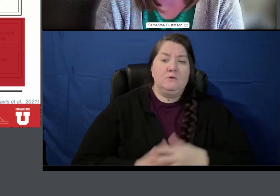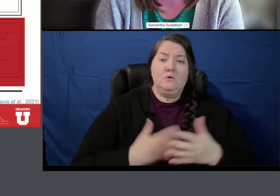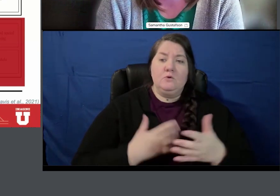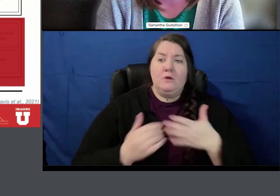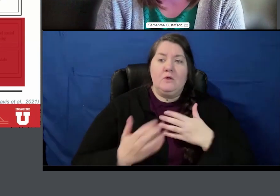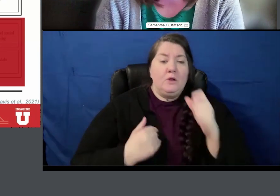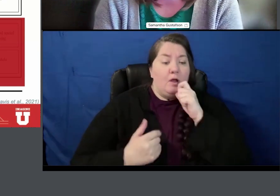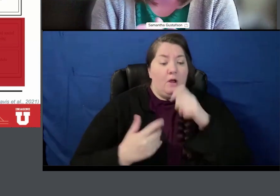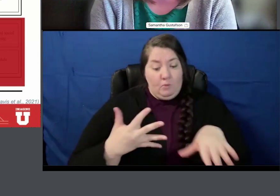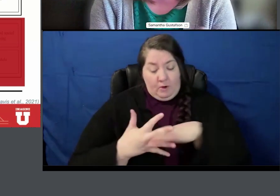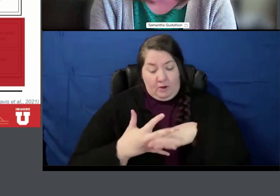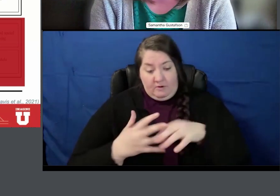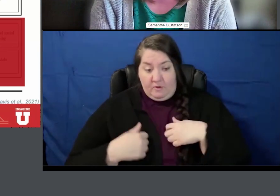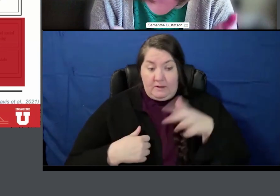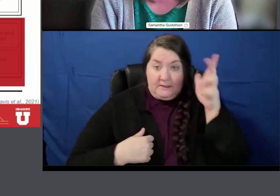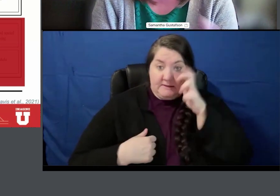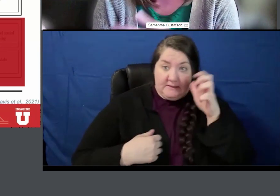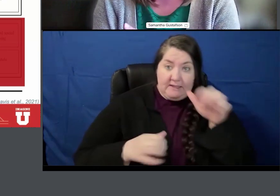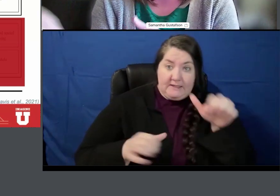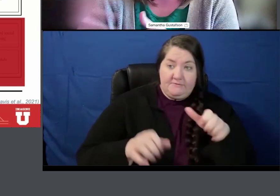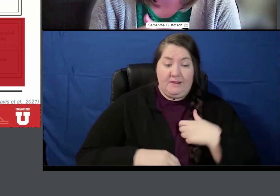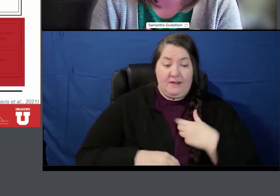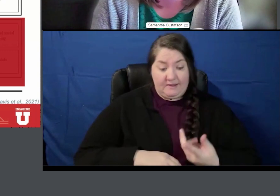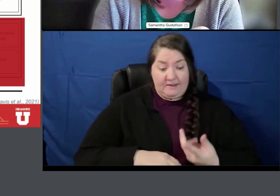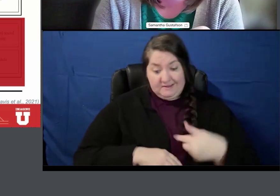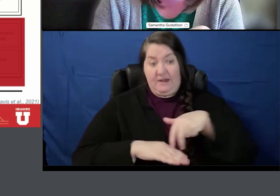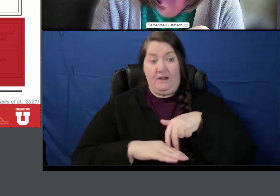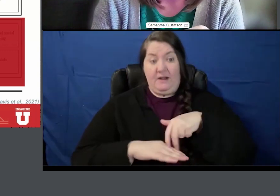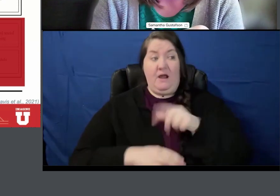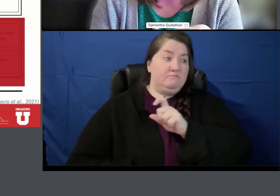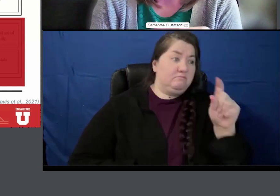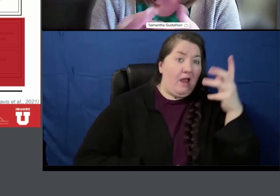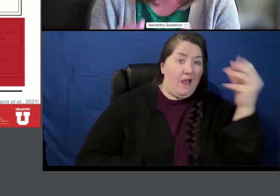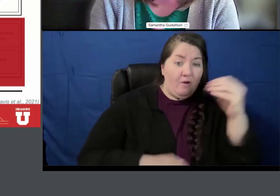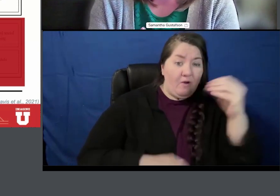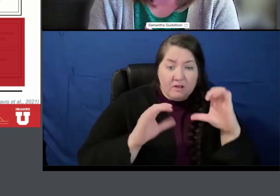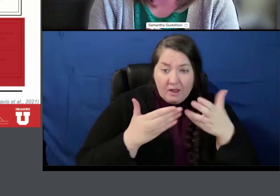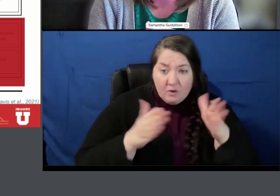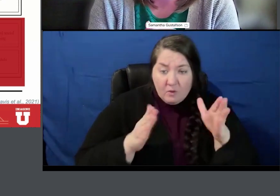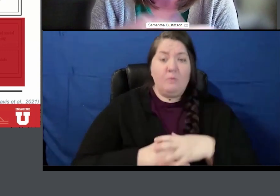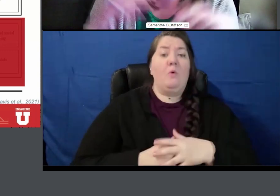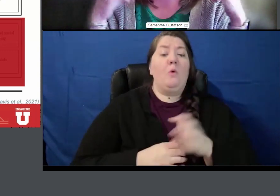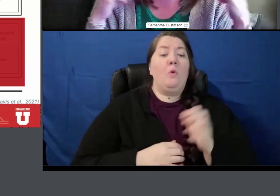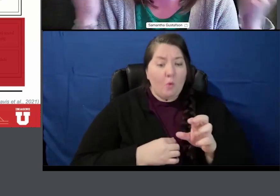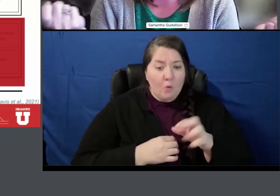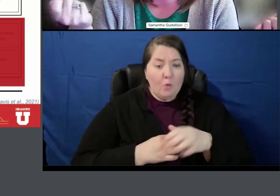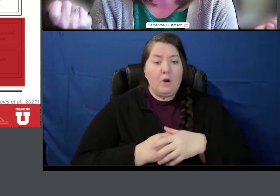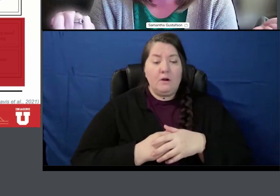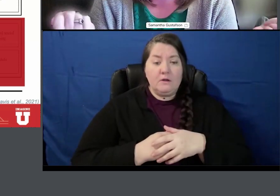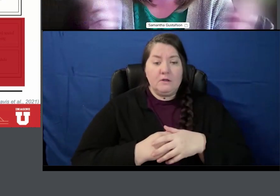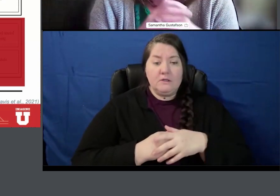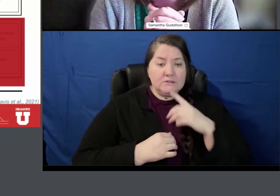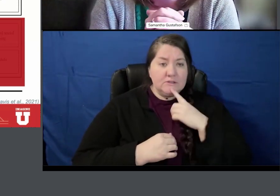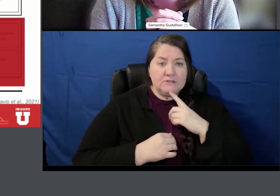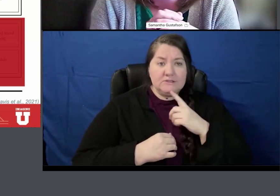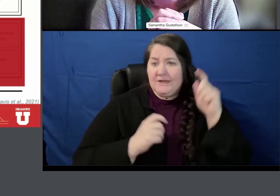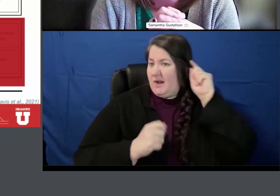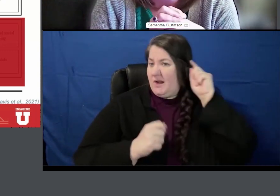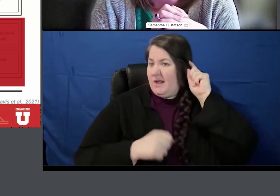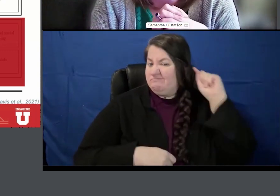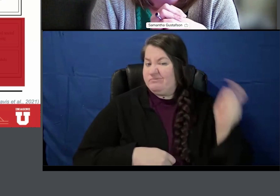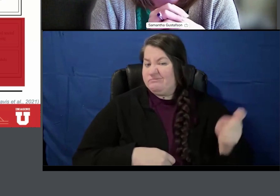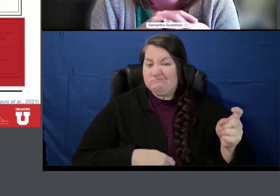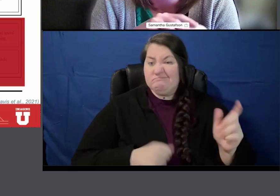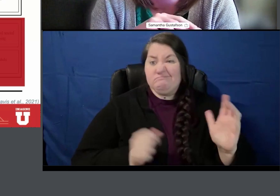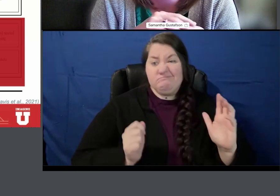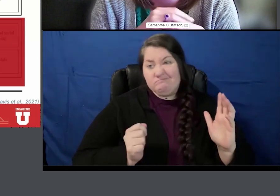a break from the listening activity by getting up and leaving the classroom, or children reported a lot that they would just take out their hearing devices and give